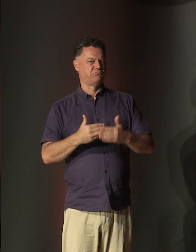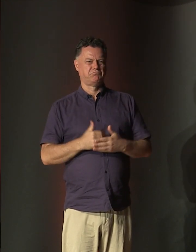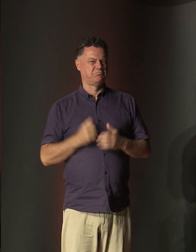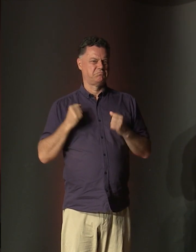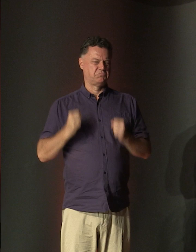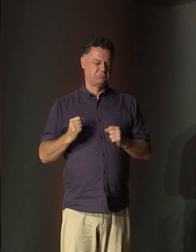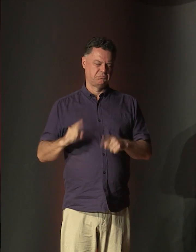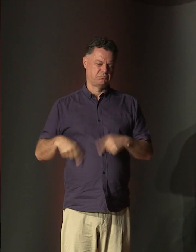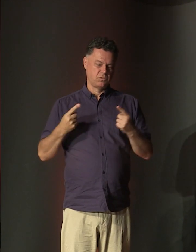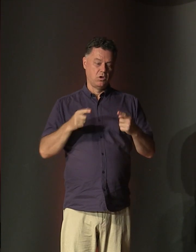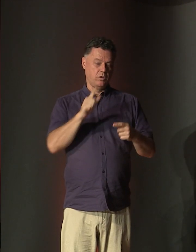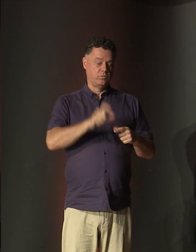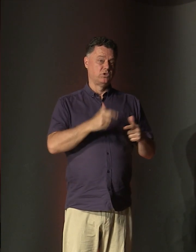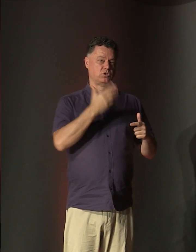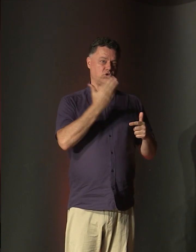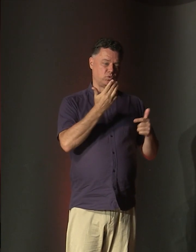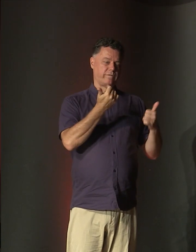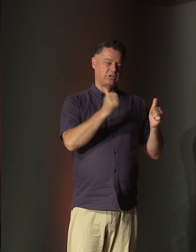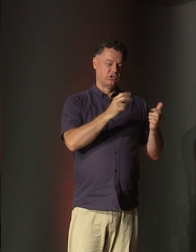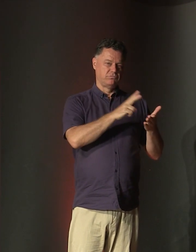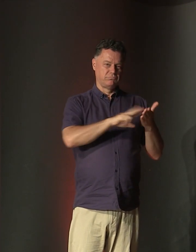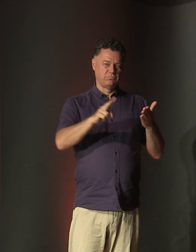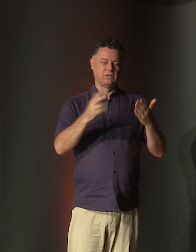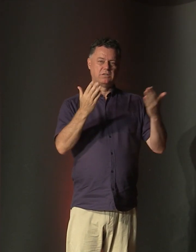traditional to a more modern viewpoint.